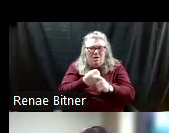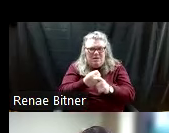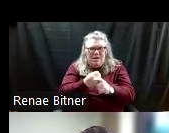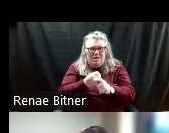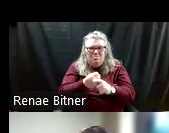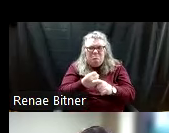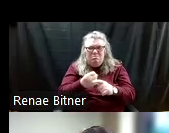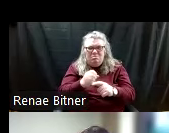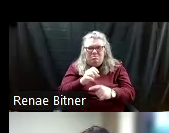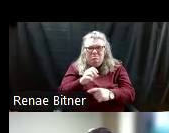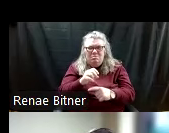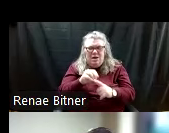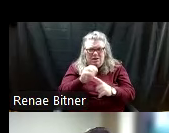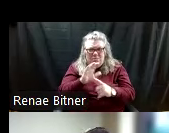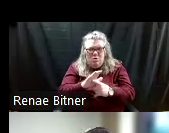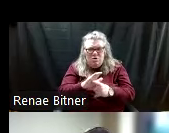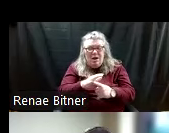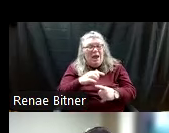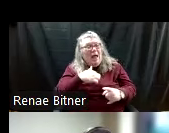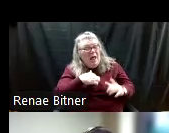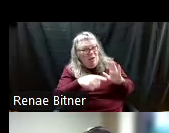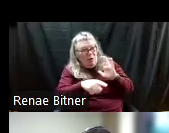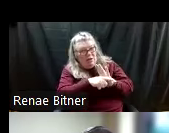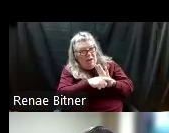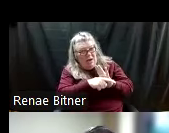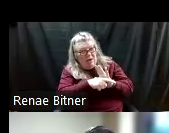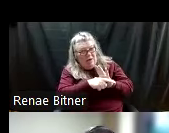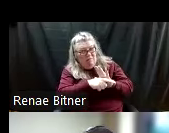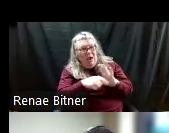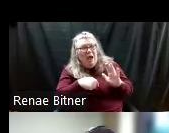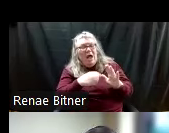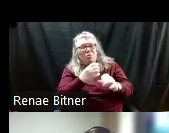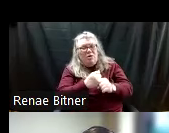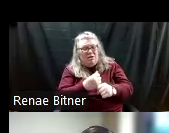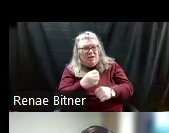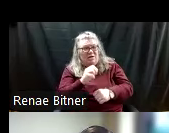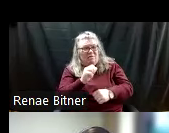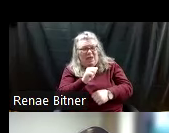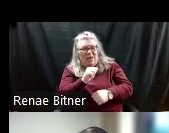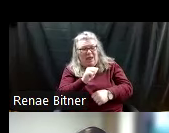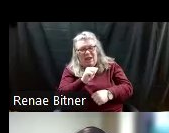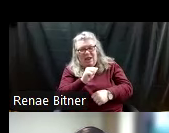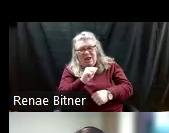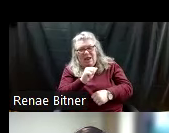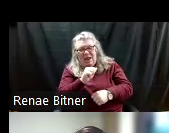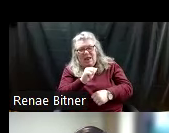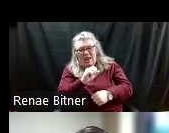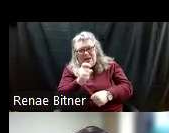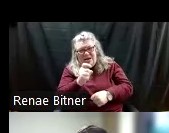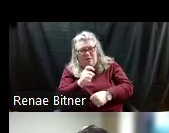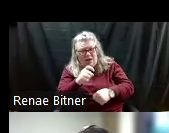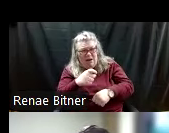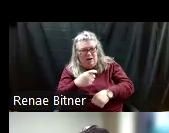I know everybody's wondering, I was negative. I actually received the antibiotics during labor anyway, because she